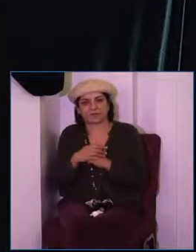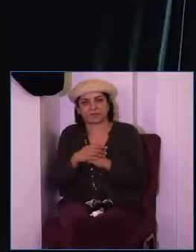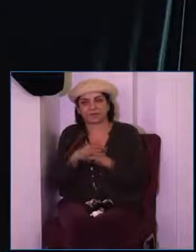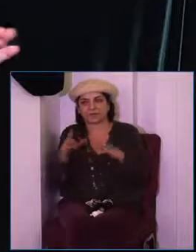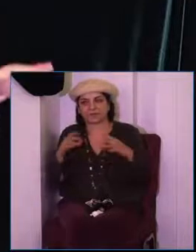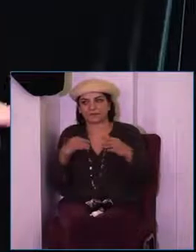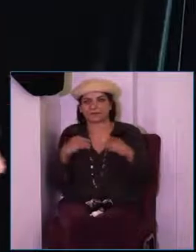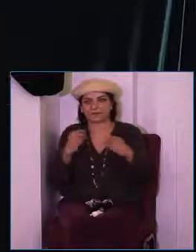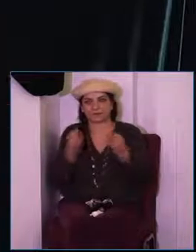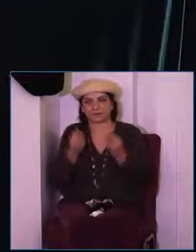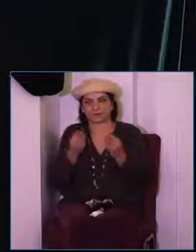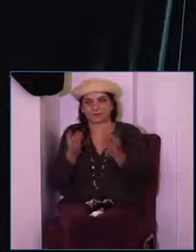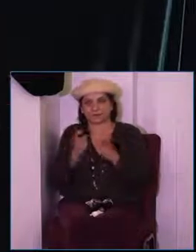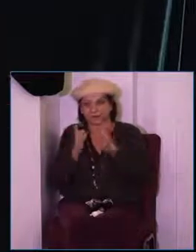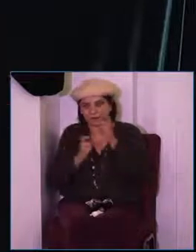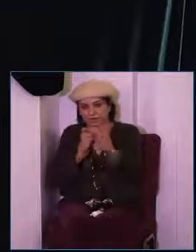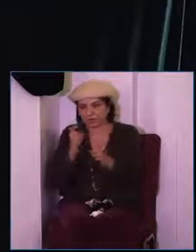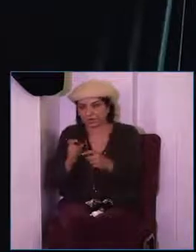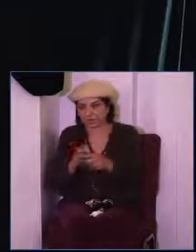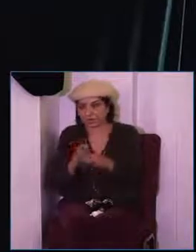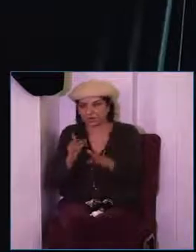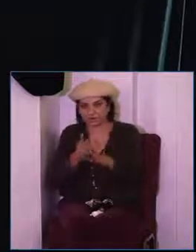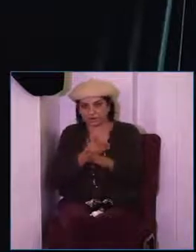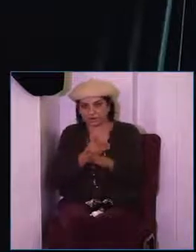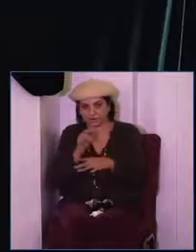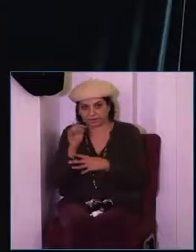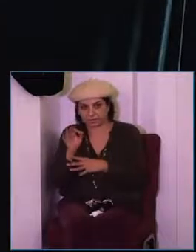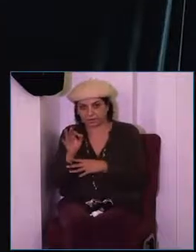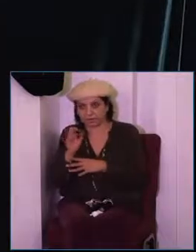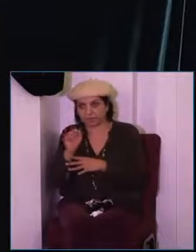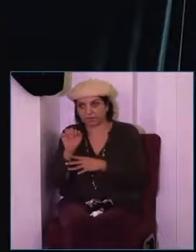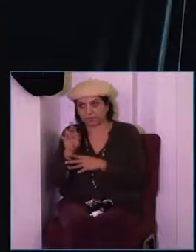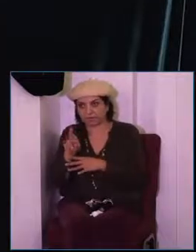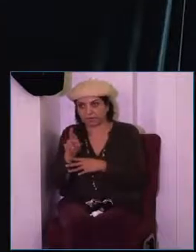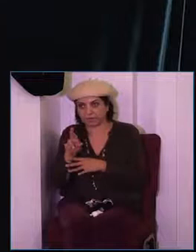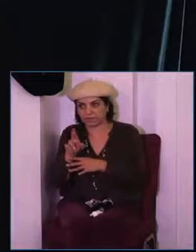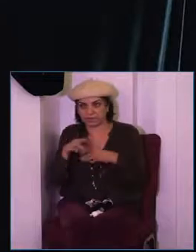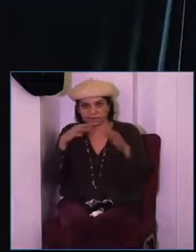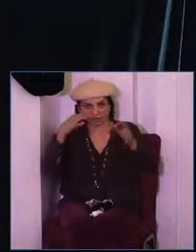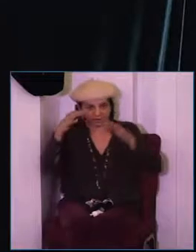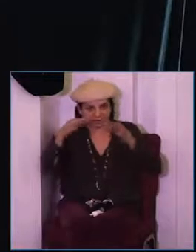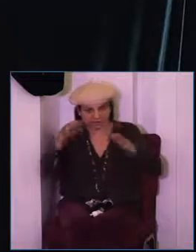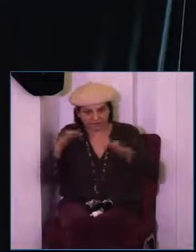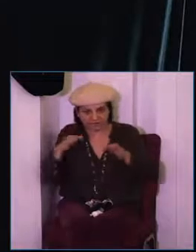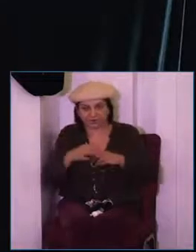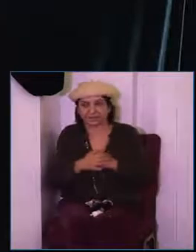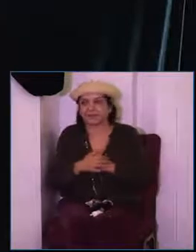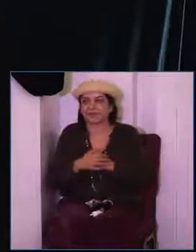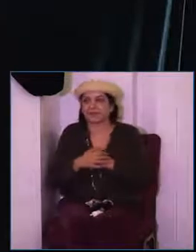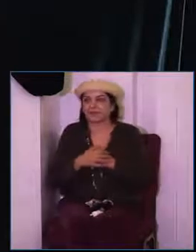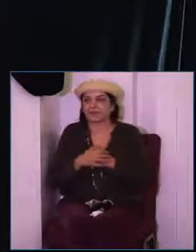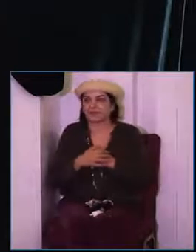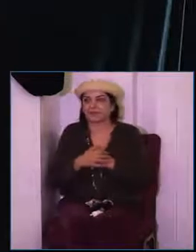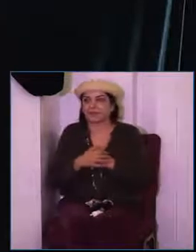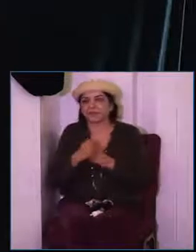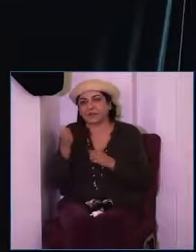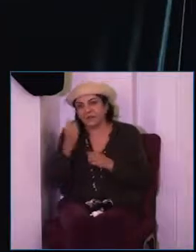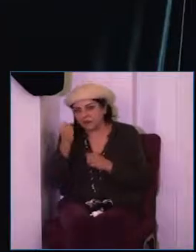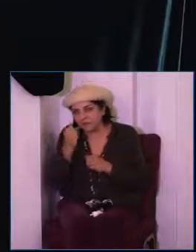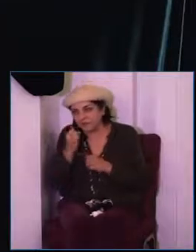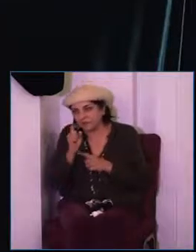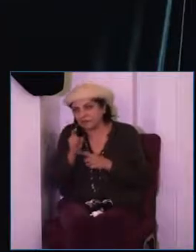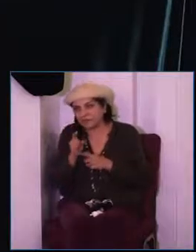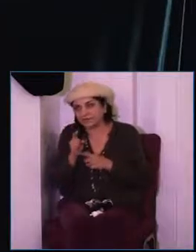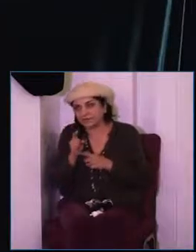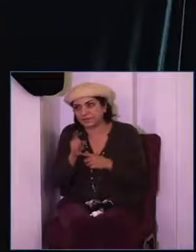before we go off air, let me give you a little bit of instruction. So just hang with us in just a minute, because we're having